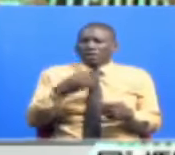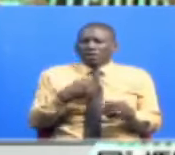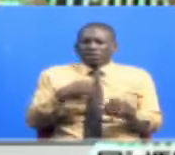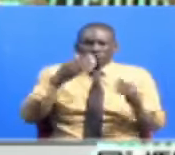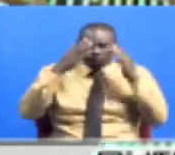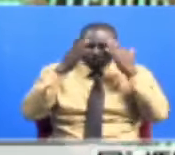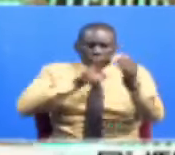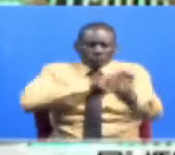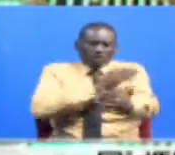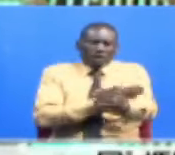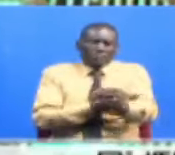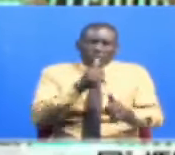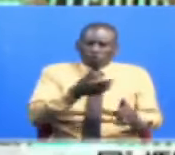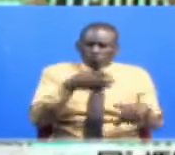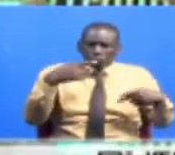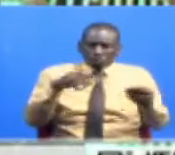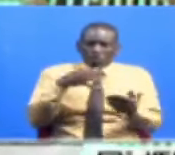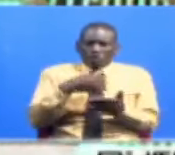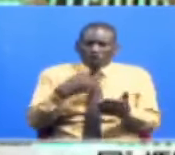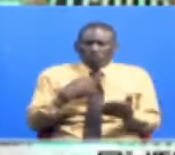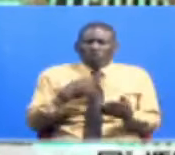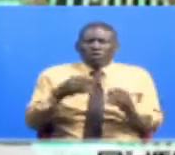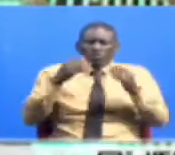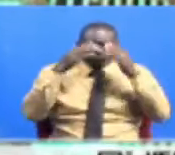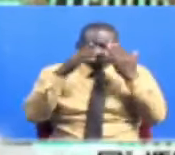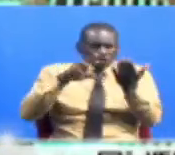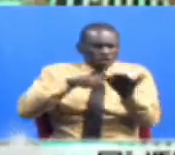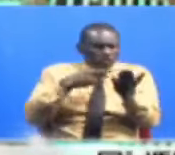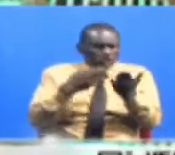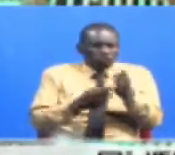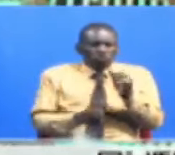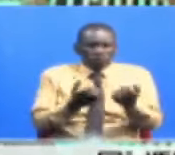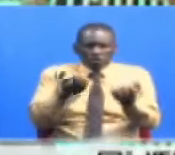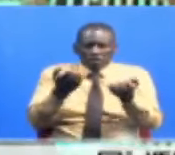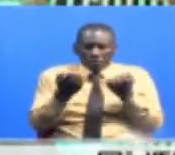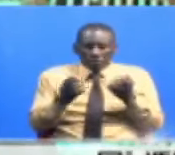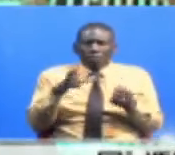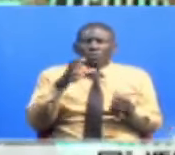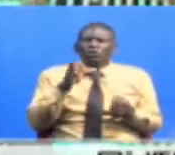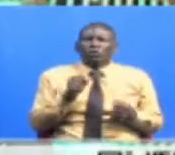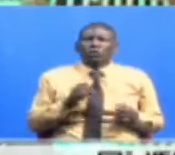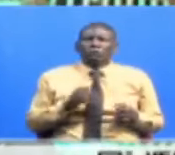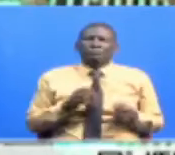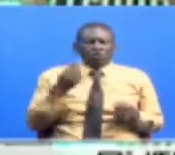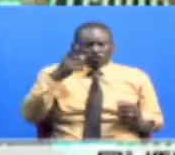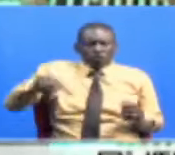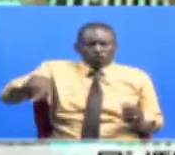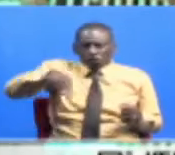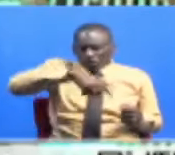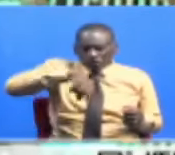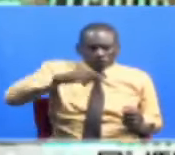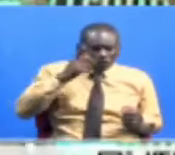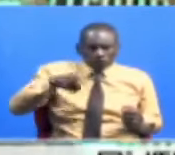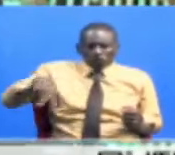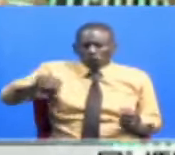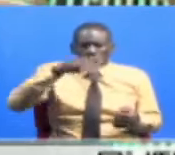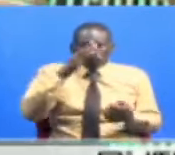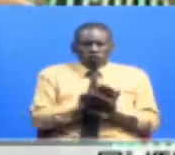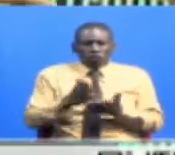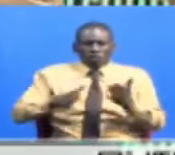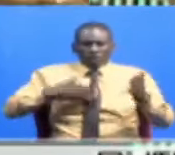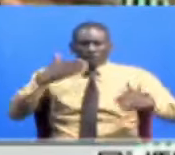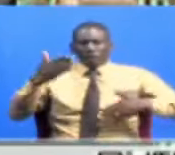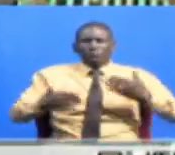they have, we don't know the situation that they are in, the resources that they need. So for us, we would